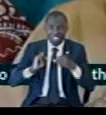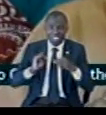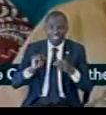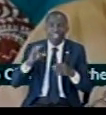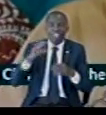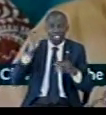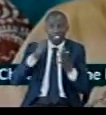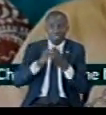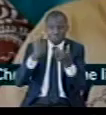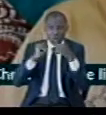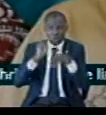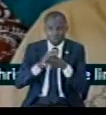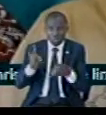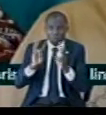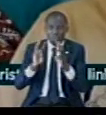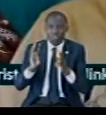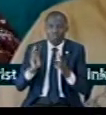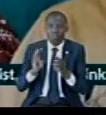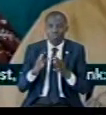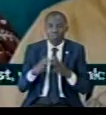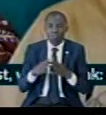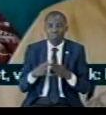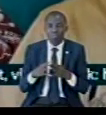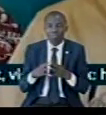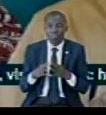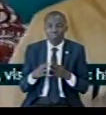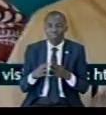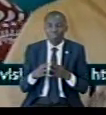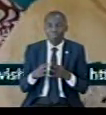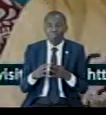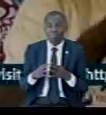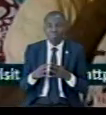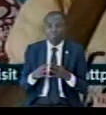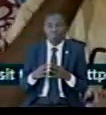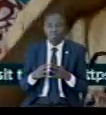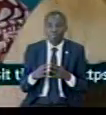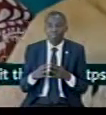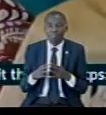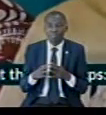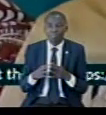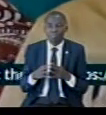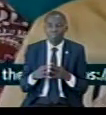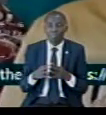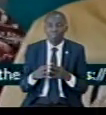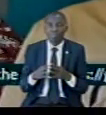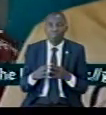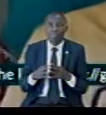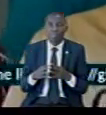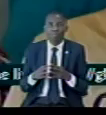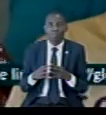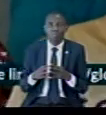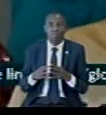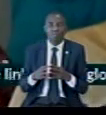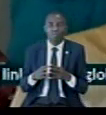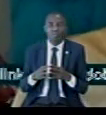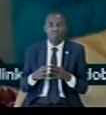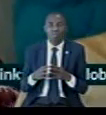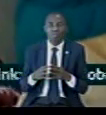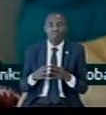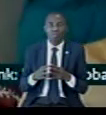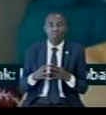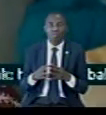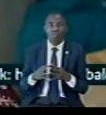I call on a moderating overseer to help us this time